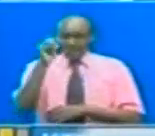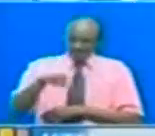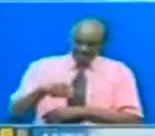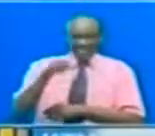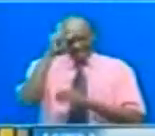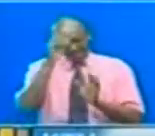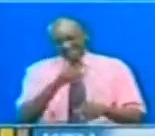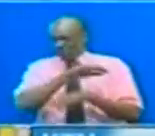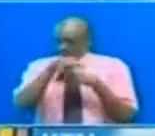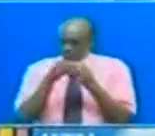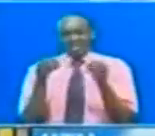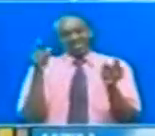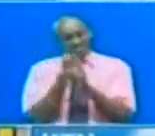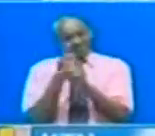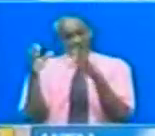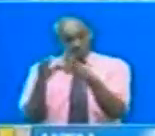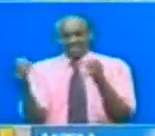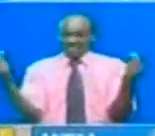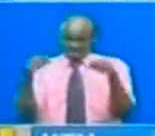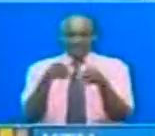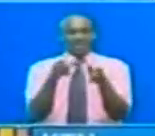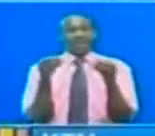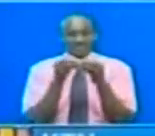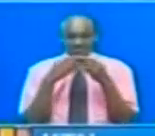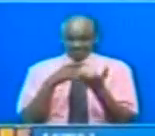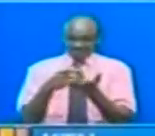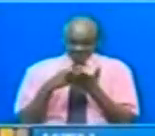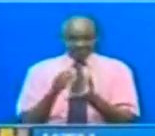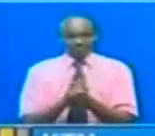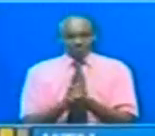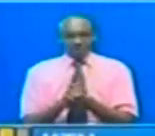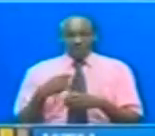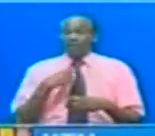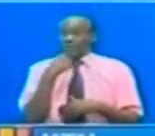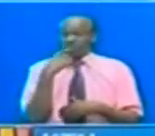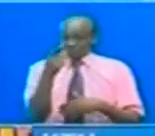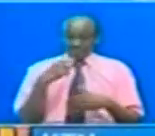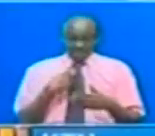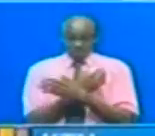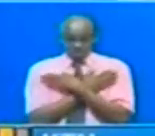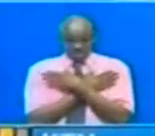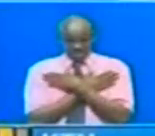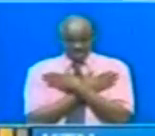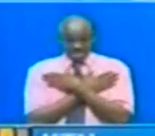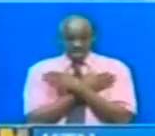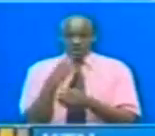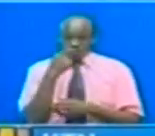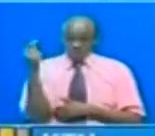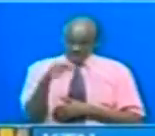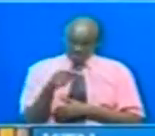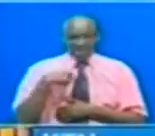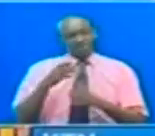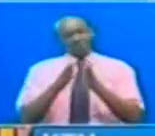from the mainly pastoralist communities that inhabit the two regions. I'd like to applaud all my colleagues too who've come and who are